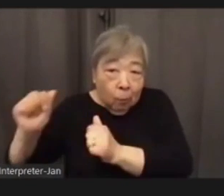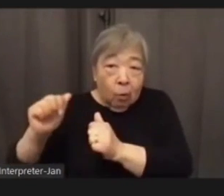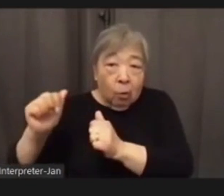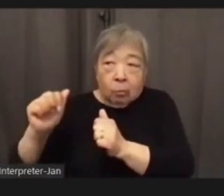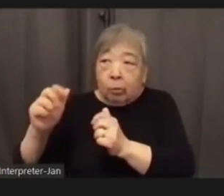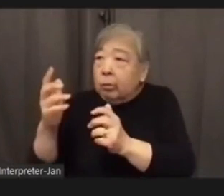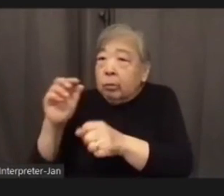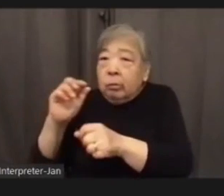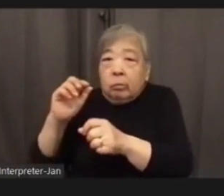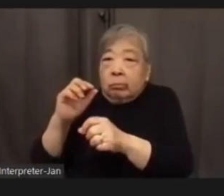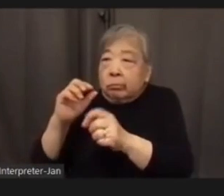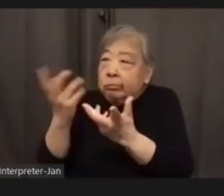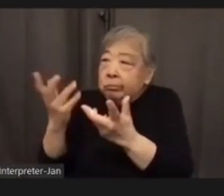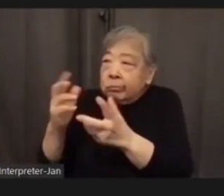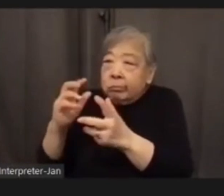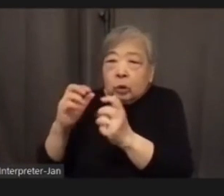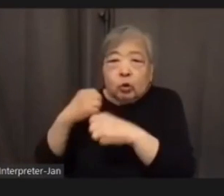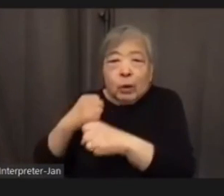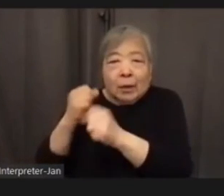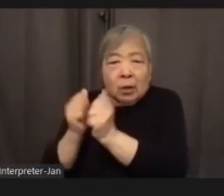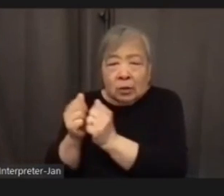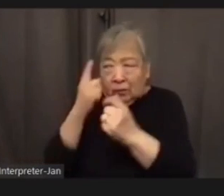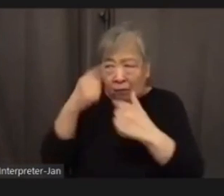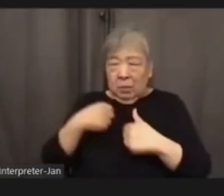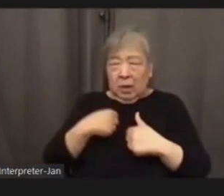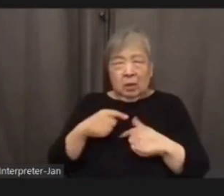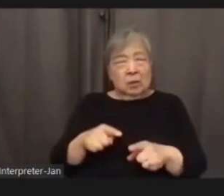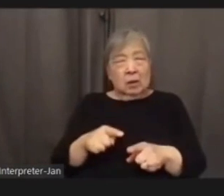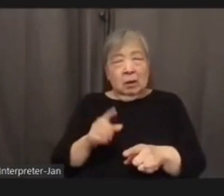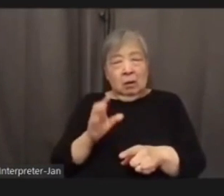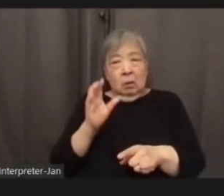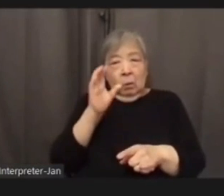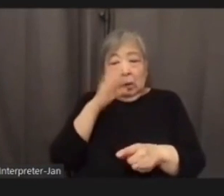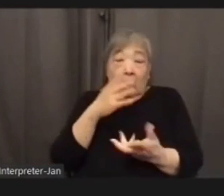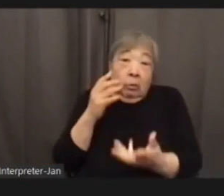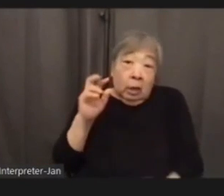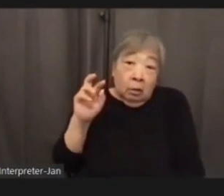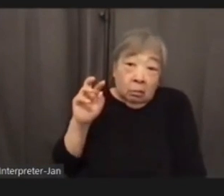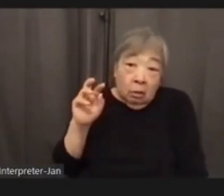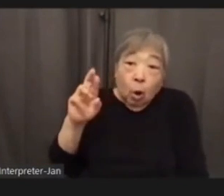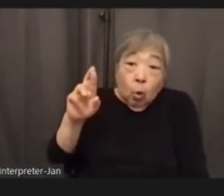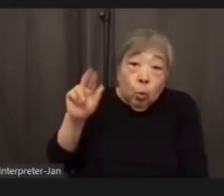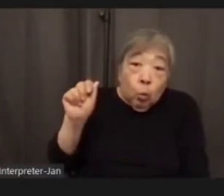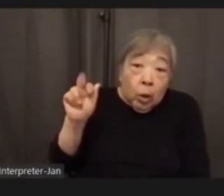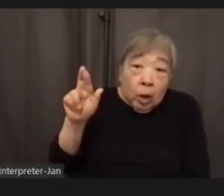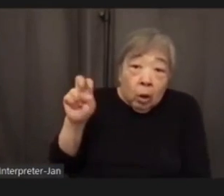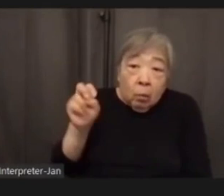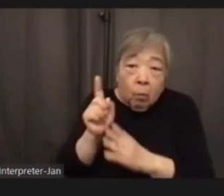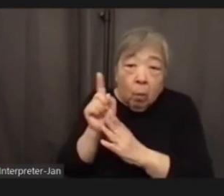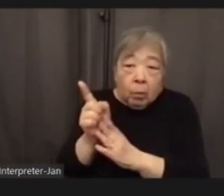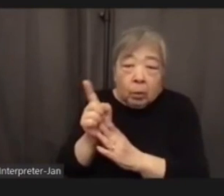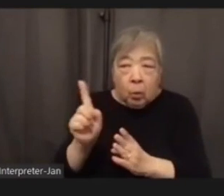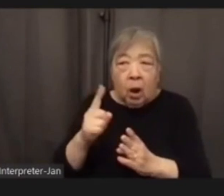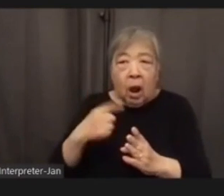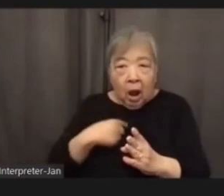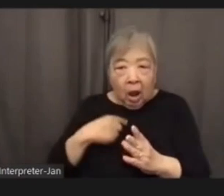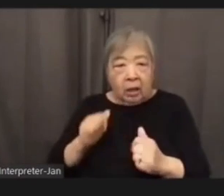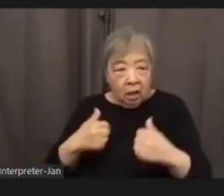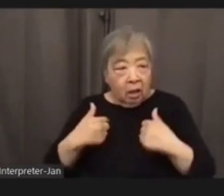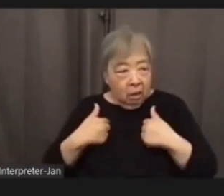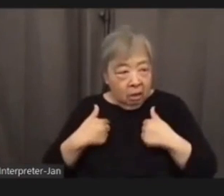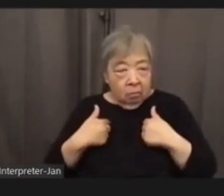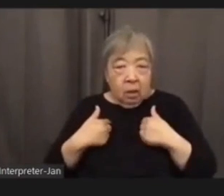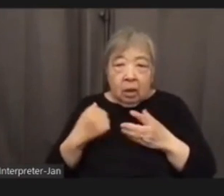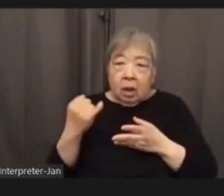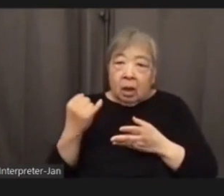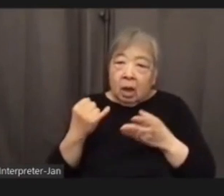of a weird moment for me, a rare moment where I could actually be an artist.